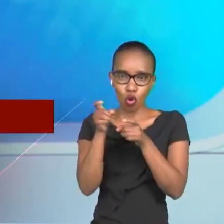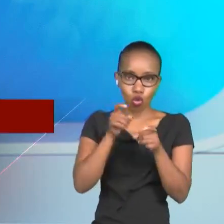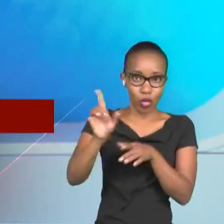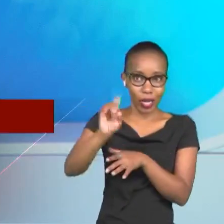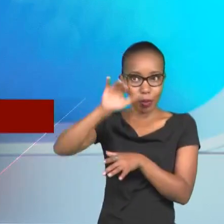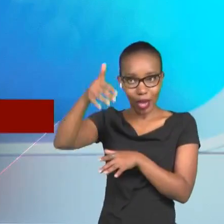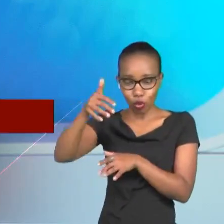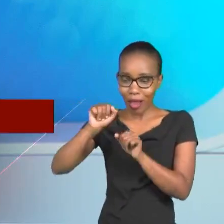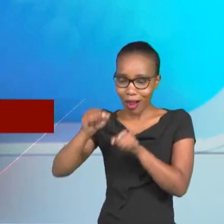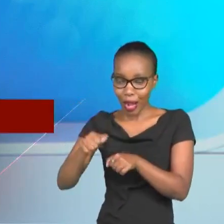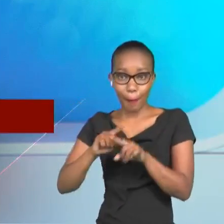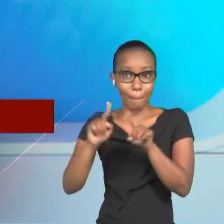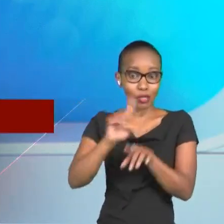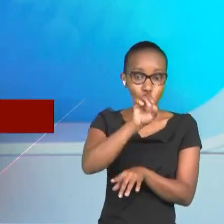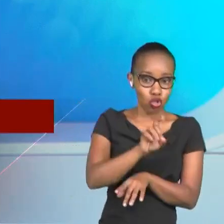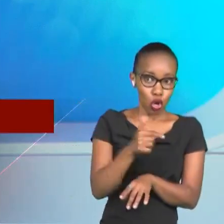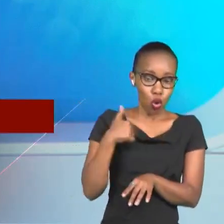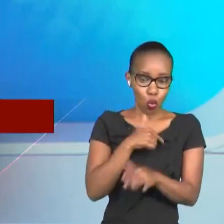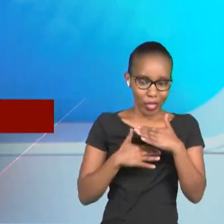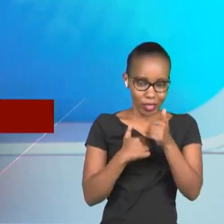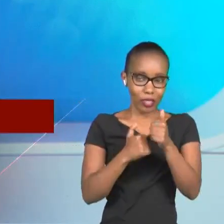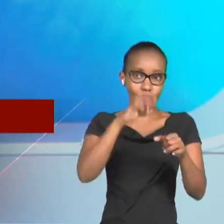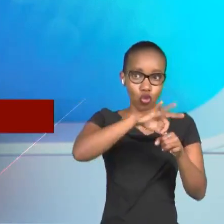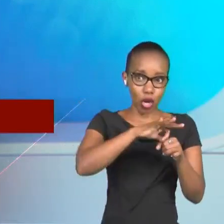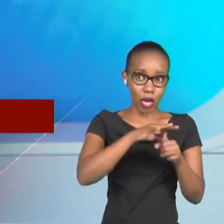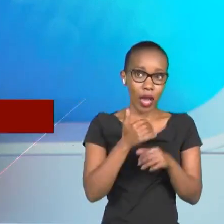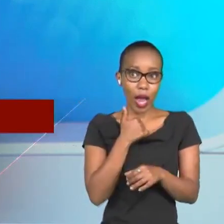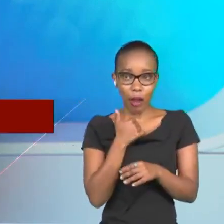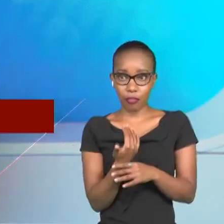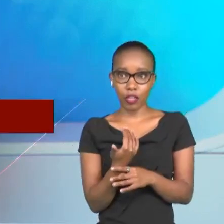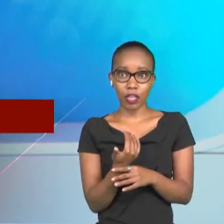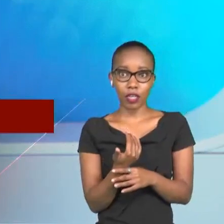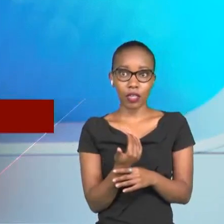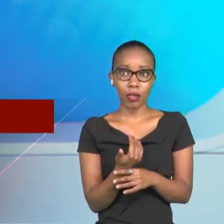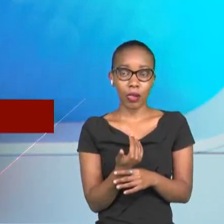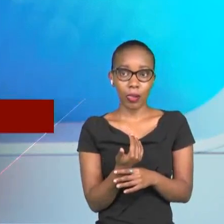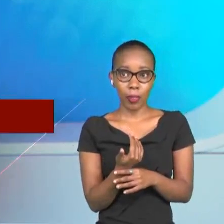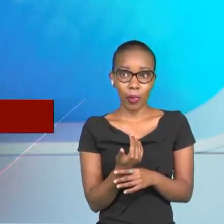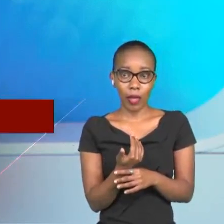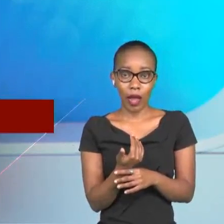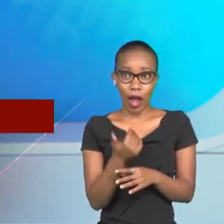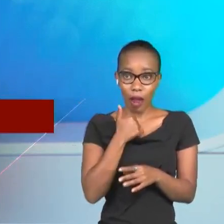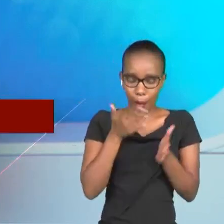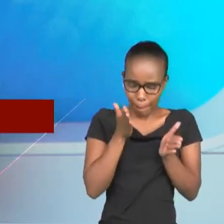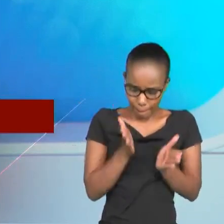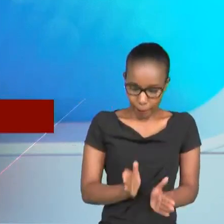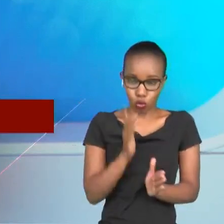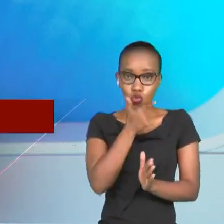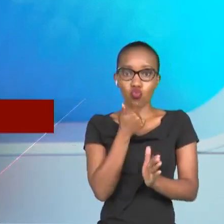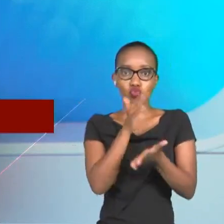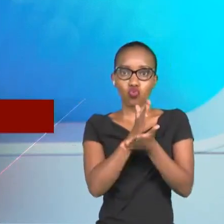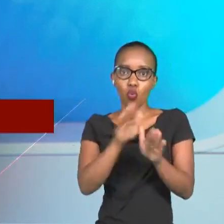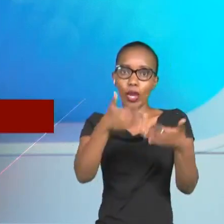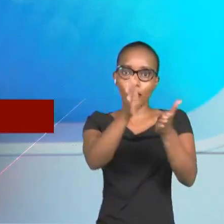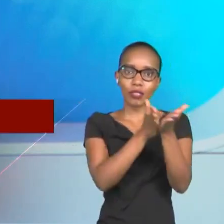County efficiently. The question is, do we trust the voters to actually put to the table, or rather bring on board persons who will actually